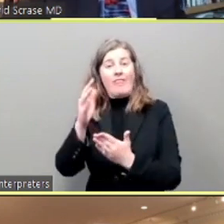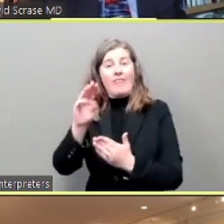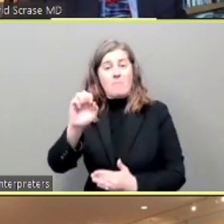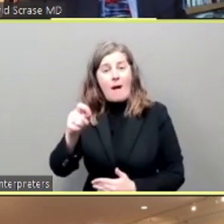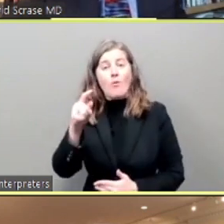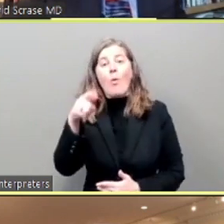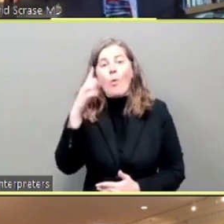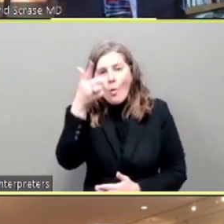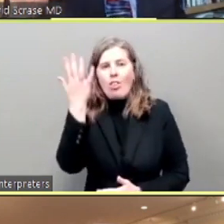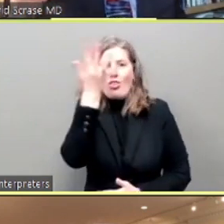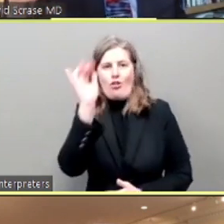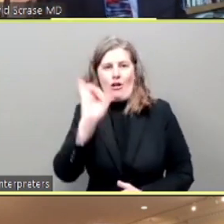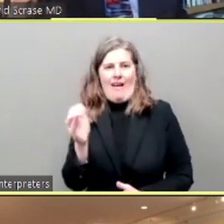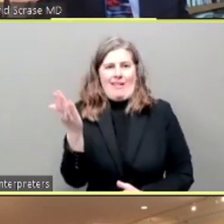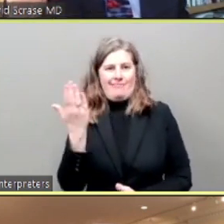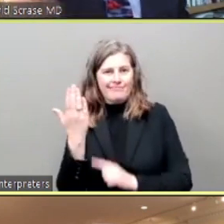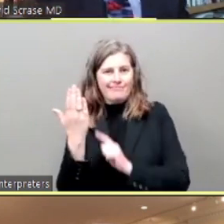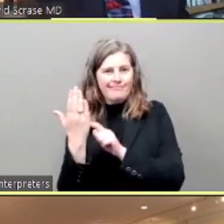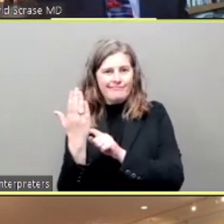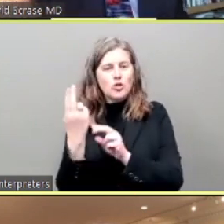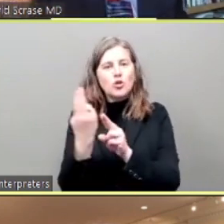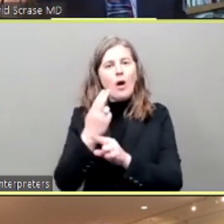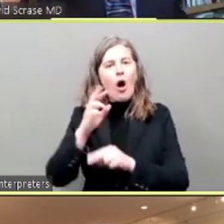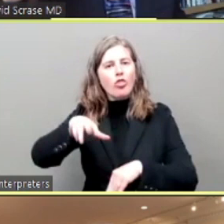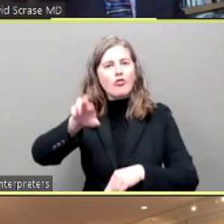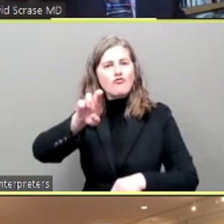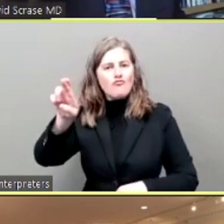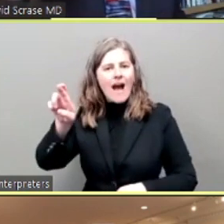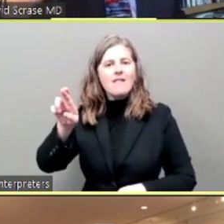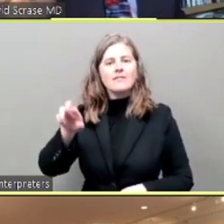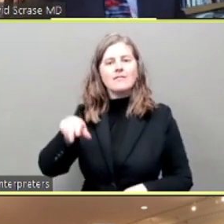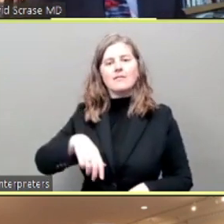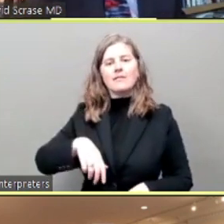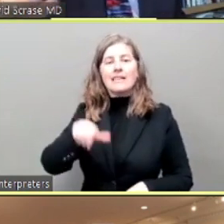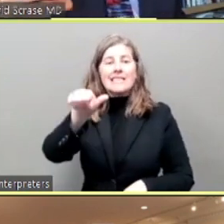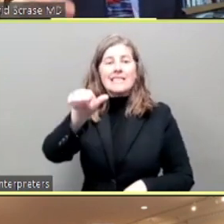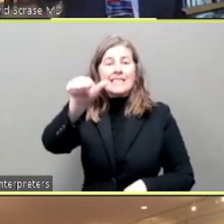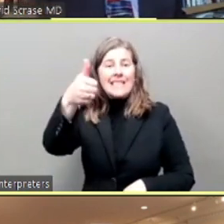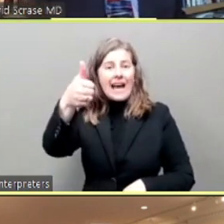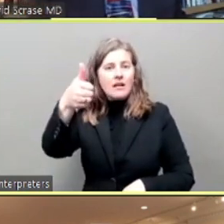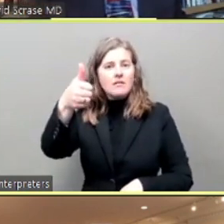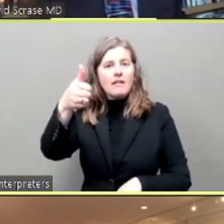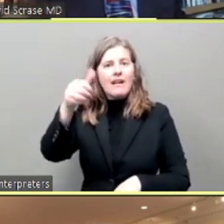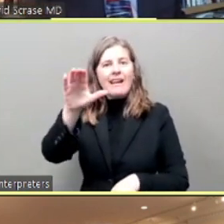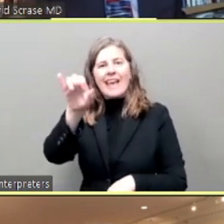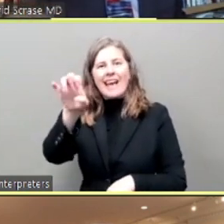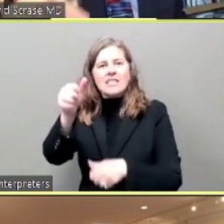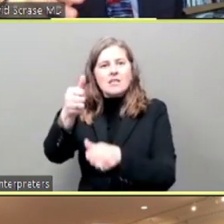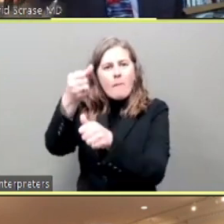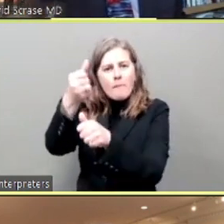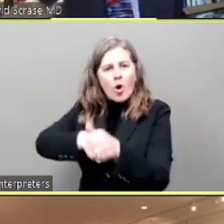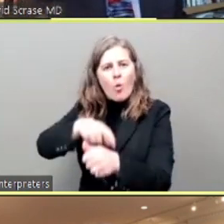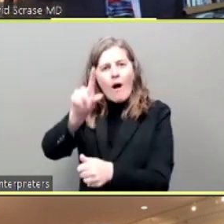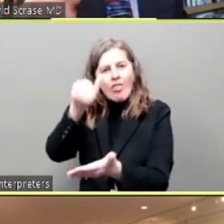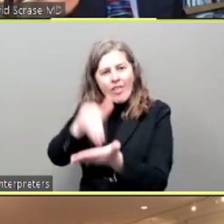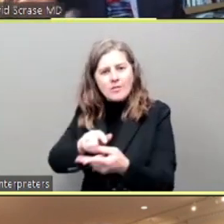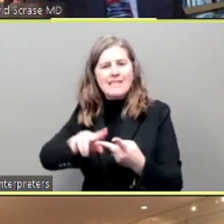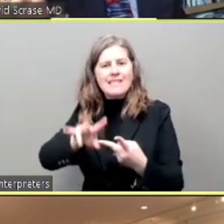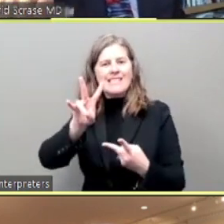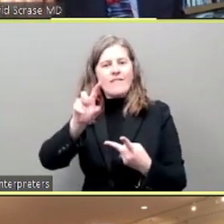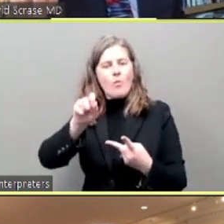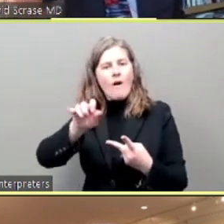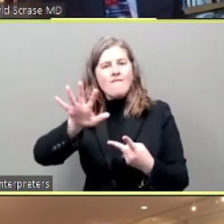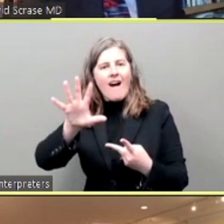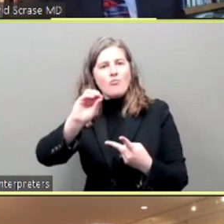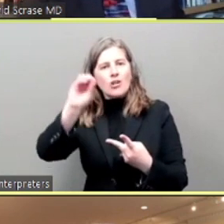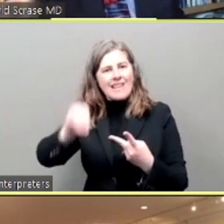like using the 10 cases per 100,000, the 7.5% vaccination rate, and